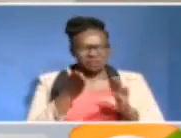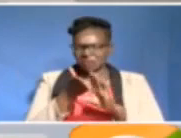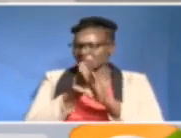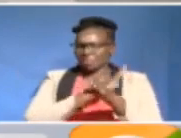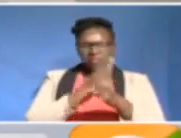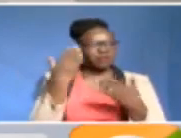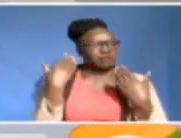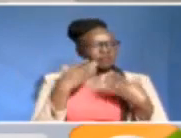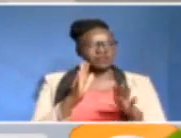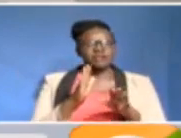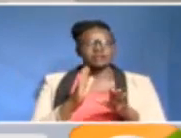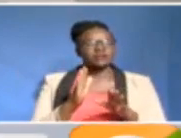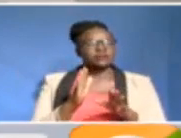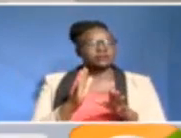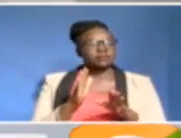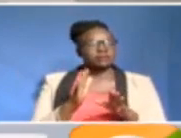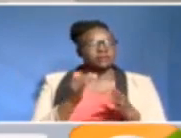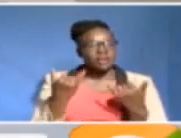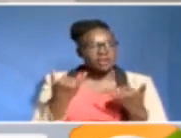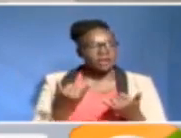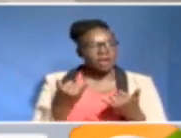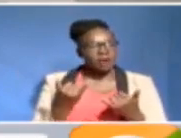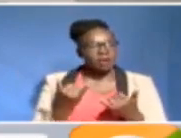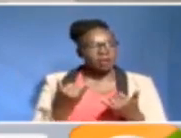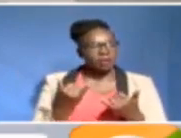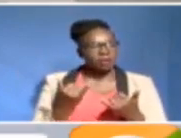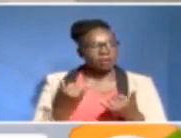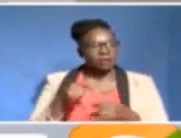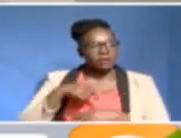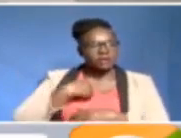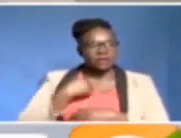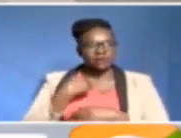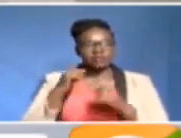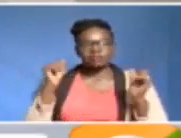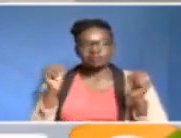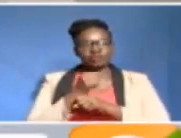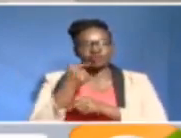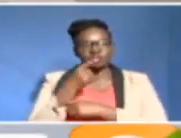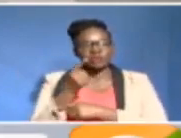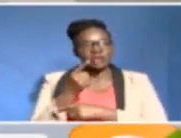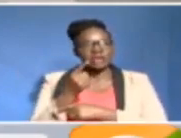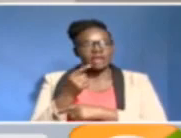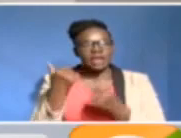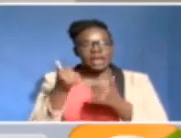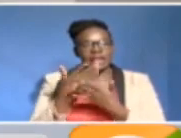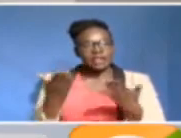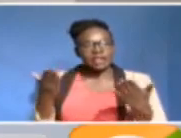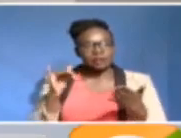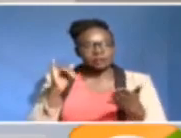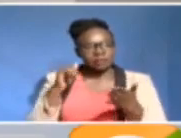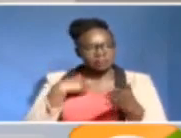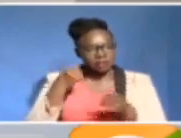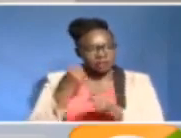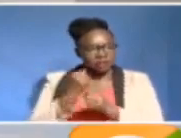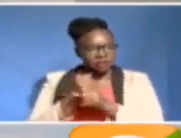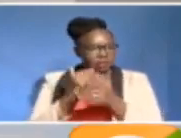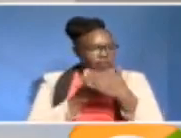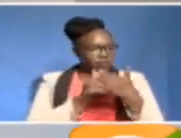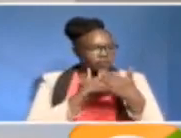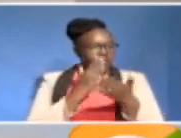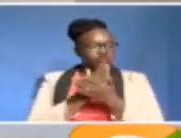mentally, I'm not, I wouldn't say anything I did in the past. I'm very proud of who I